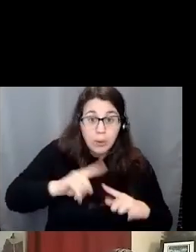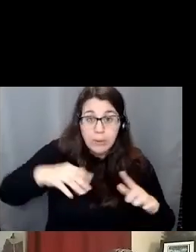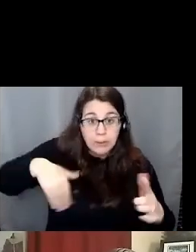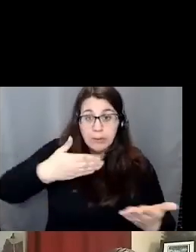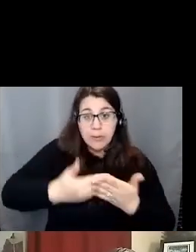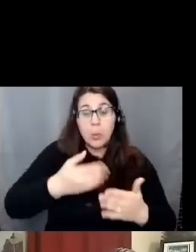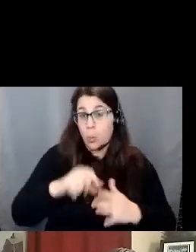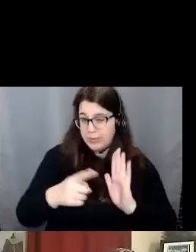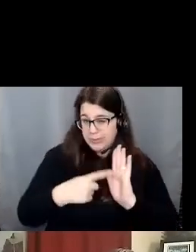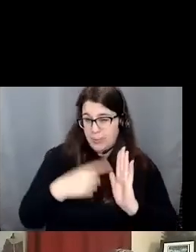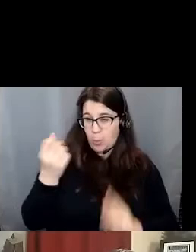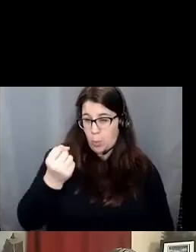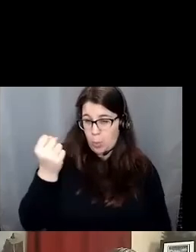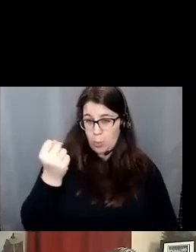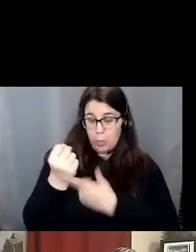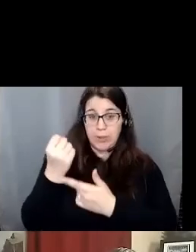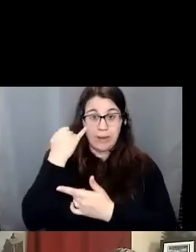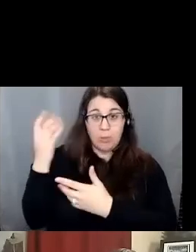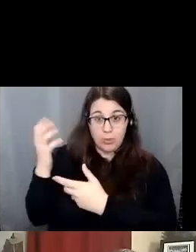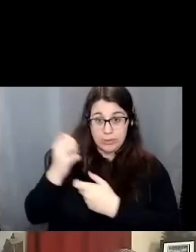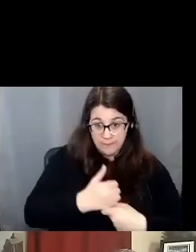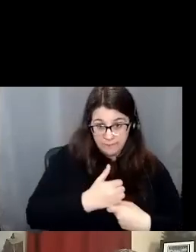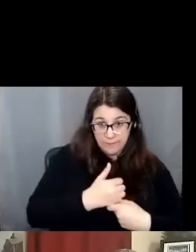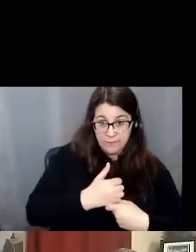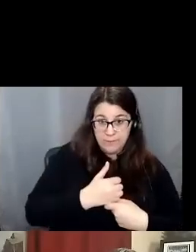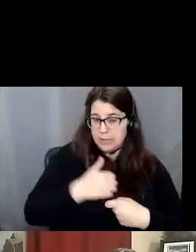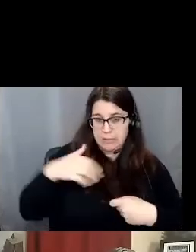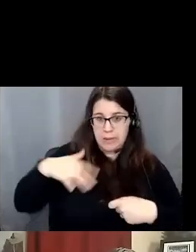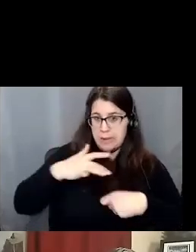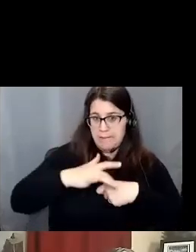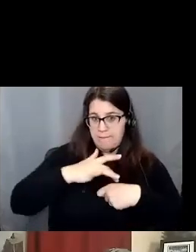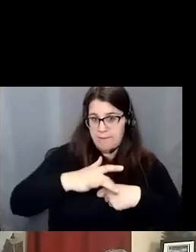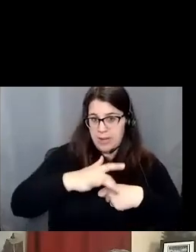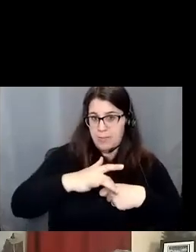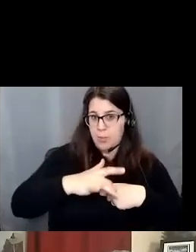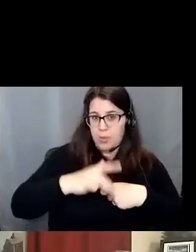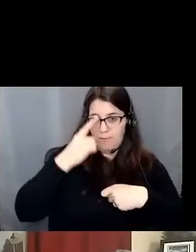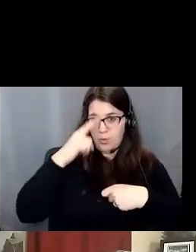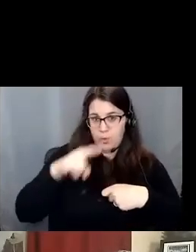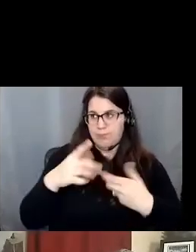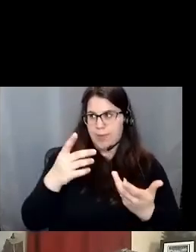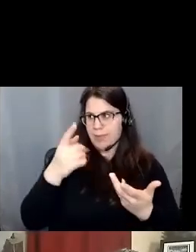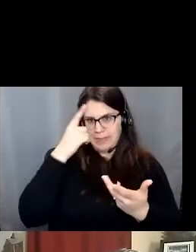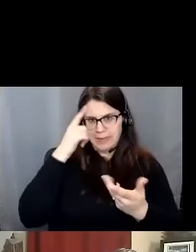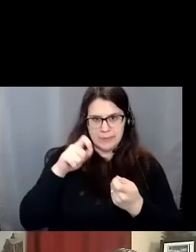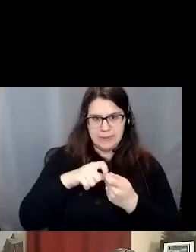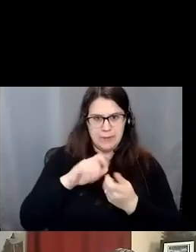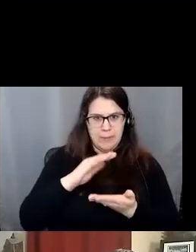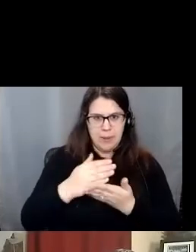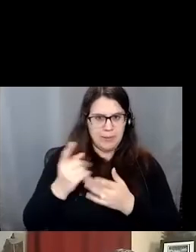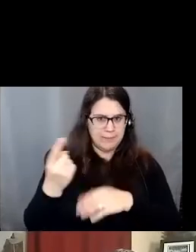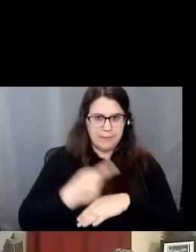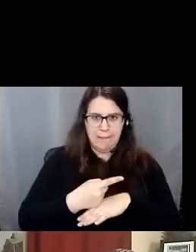hold periods where once funds are received, they are not available to be withdrawn or spent for a certain number of days.